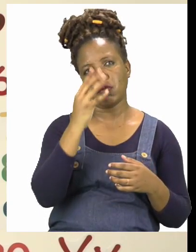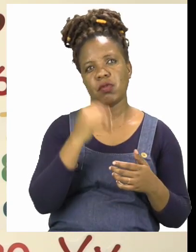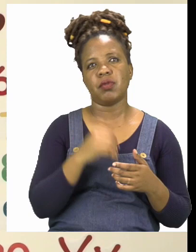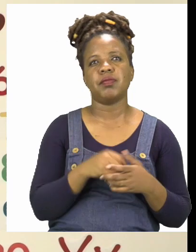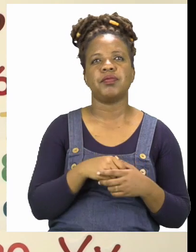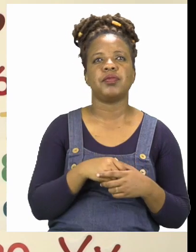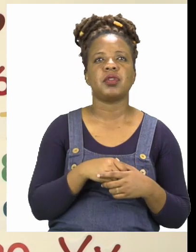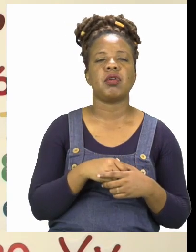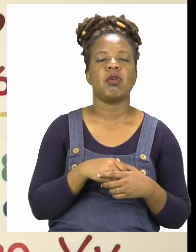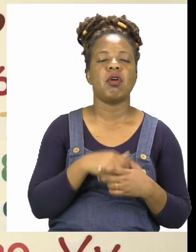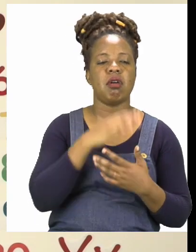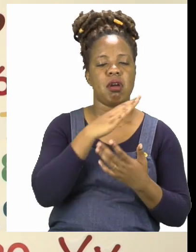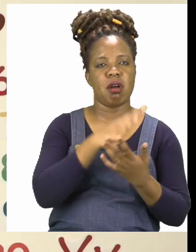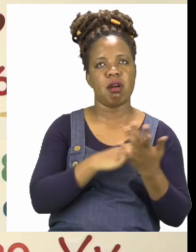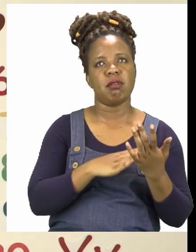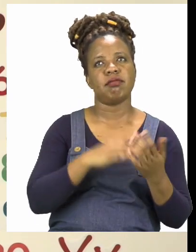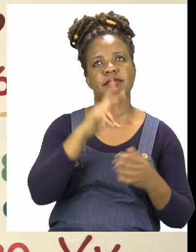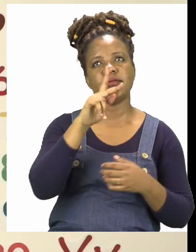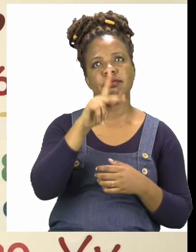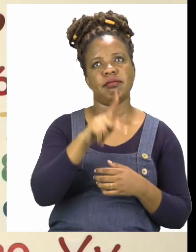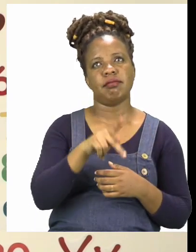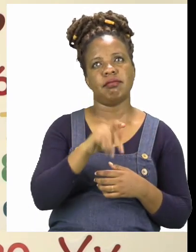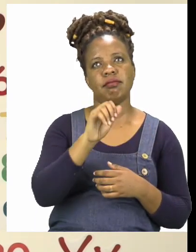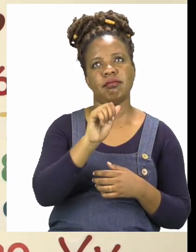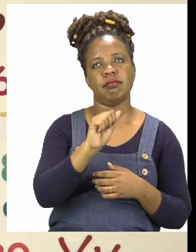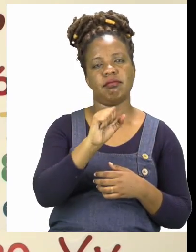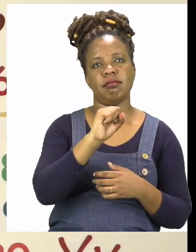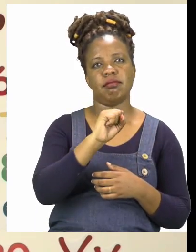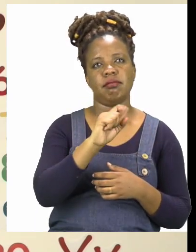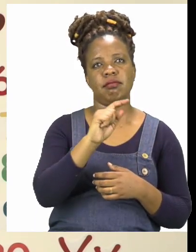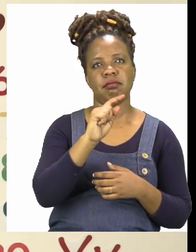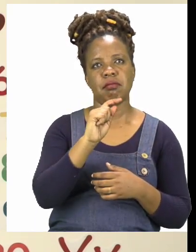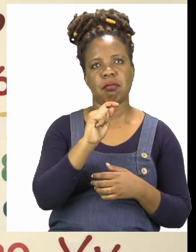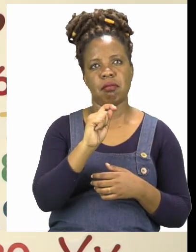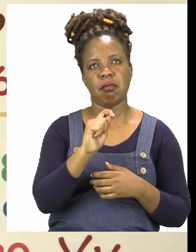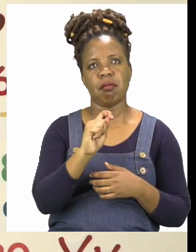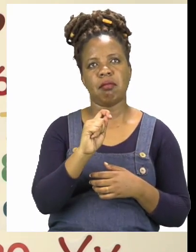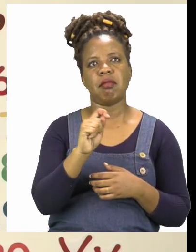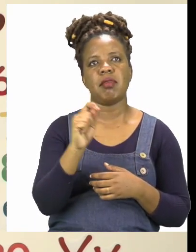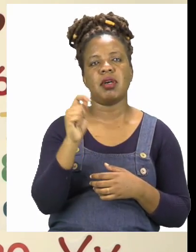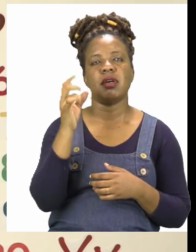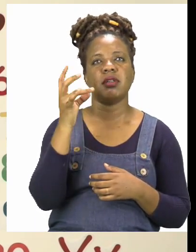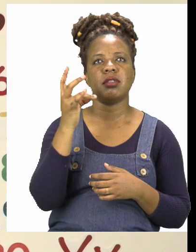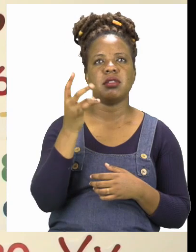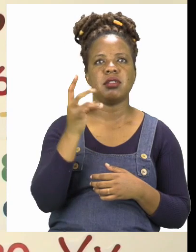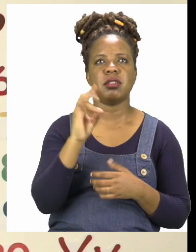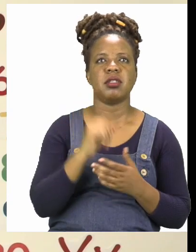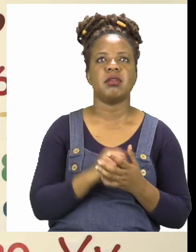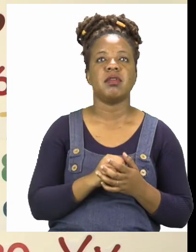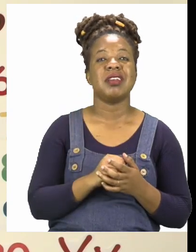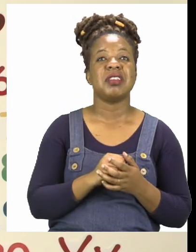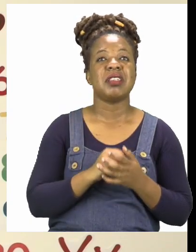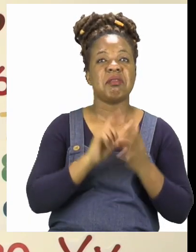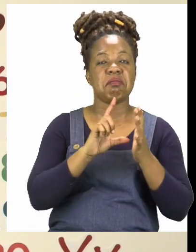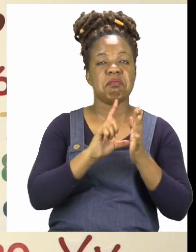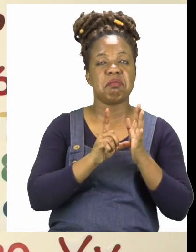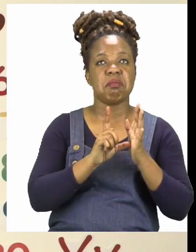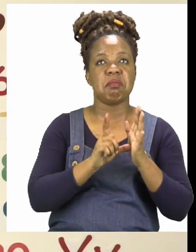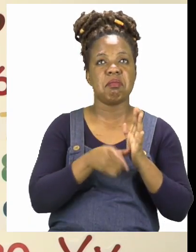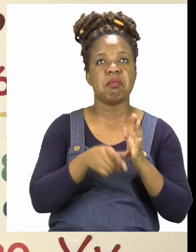past 7. So when the minute hand is facing 6, it is